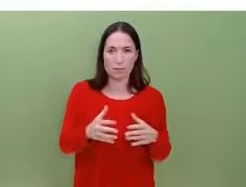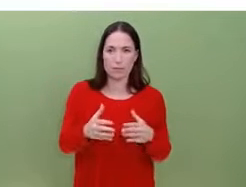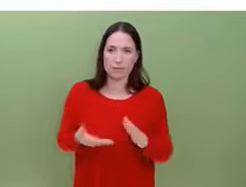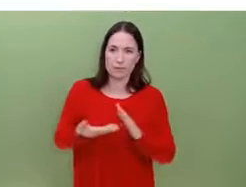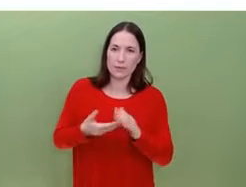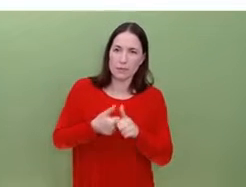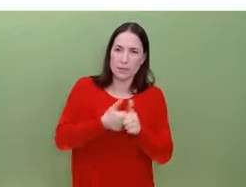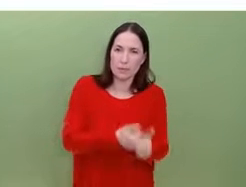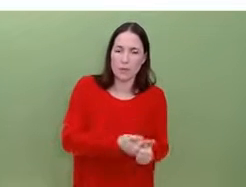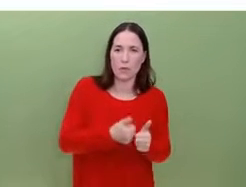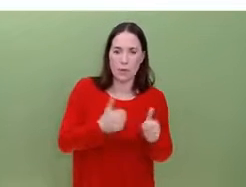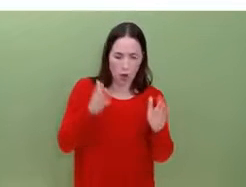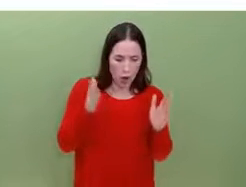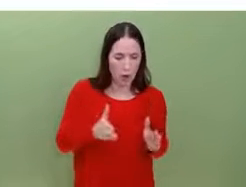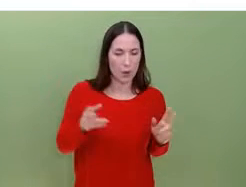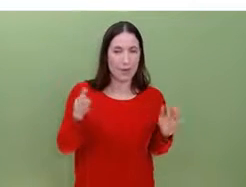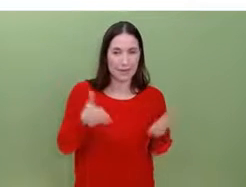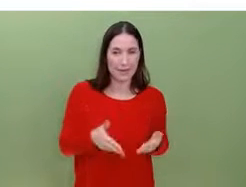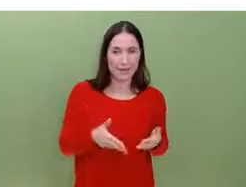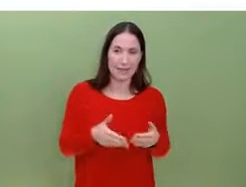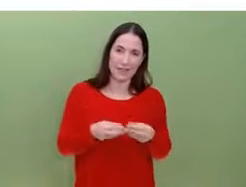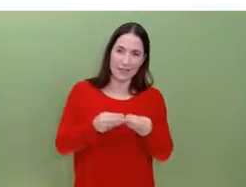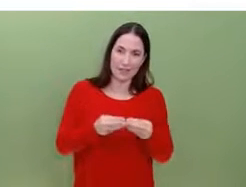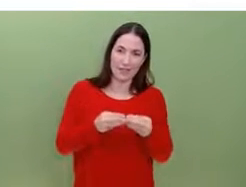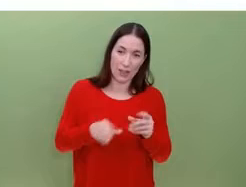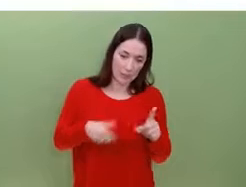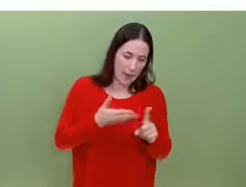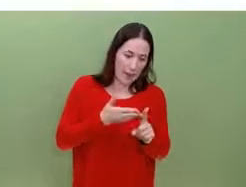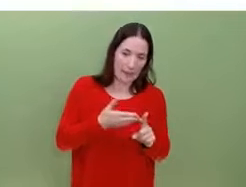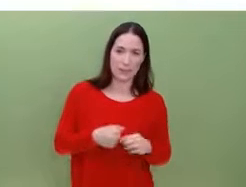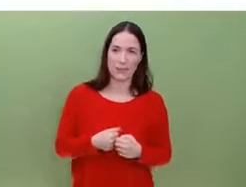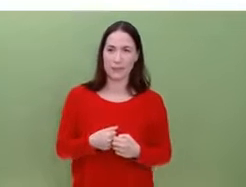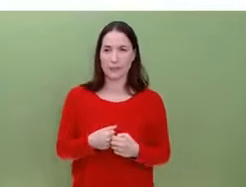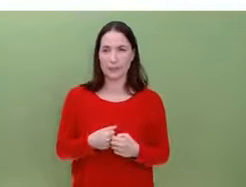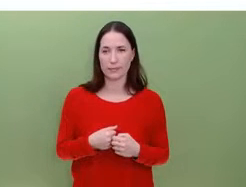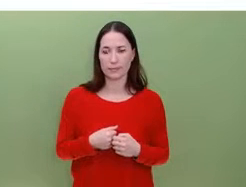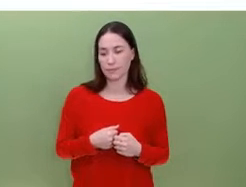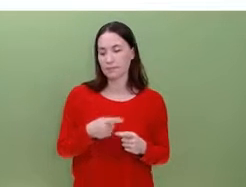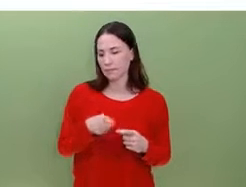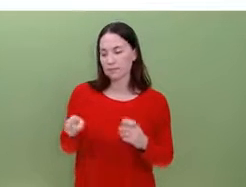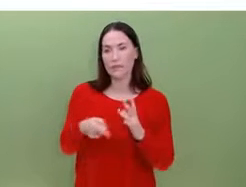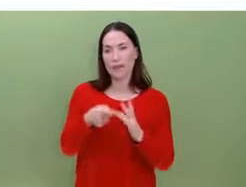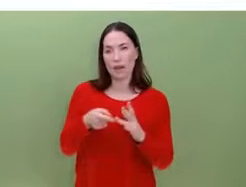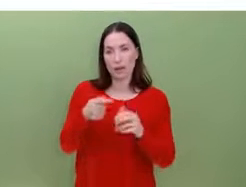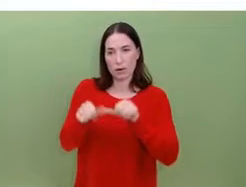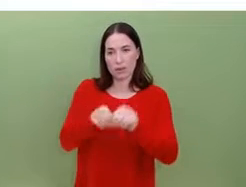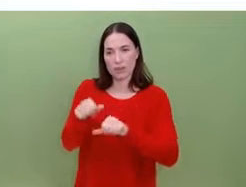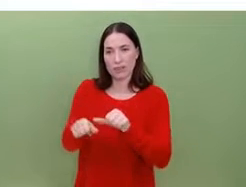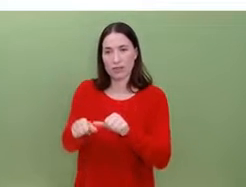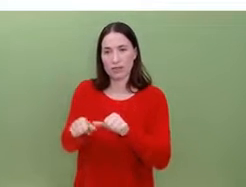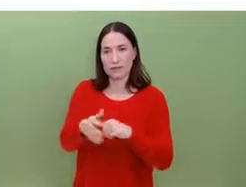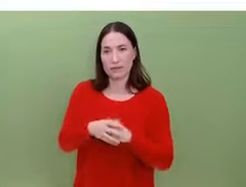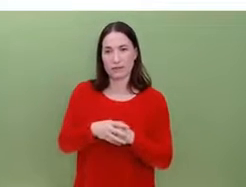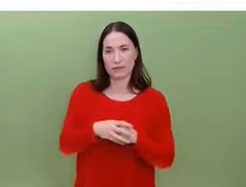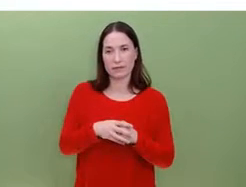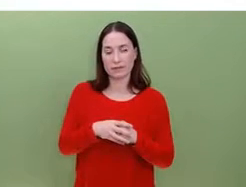and values. And also it's there have been other progressions as well. Looking at